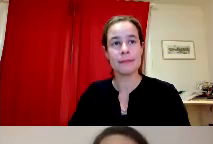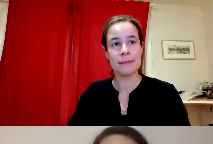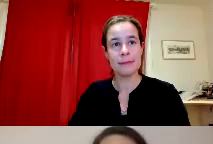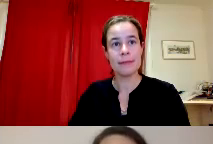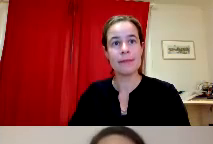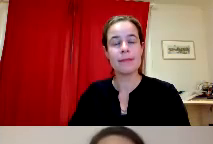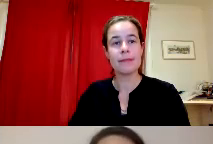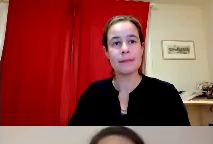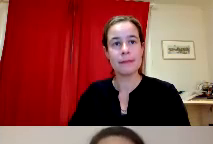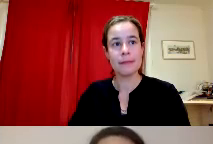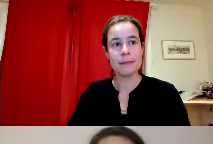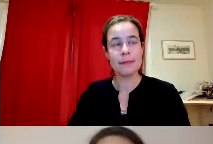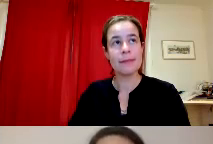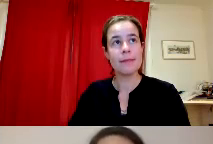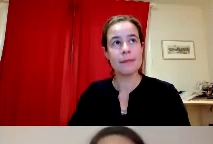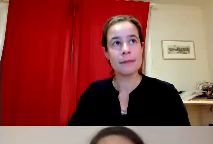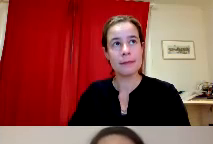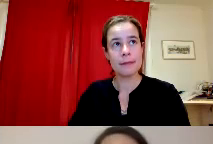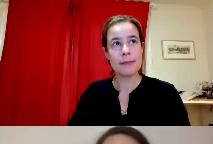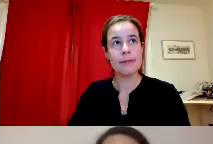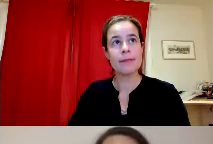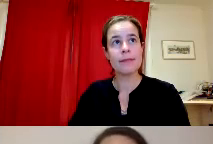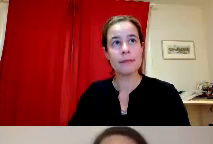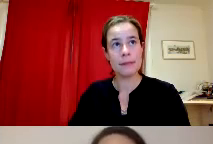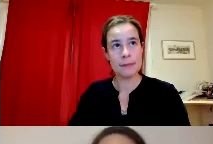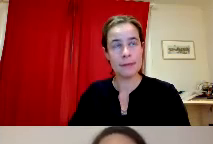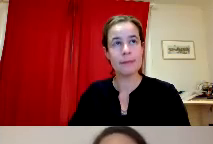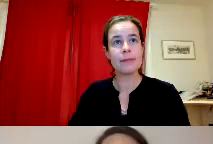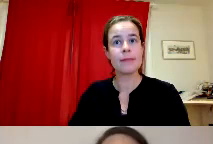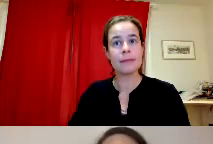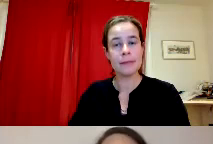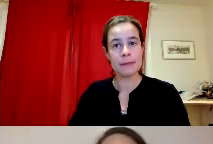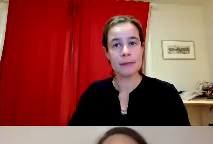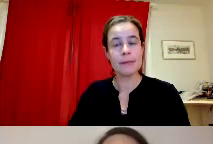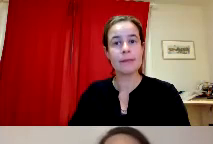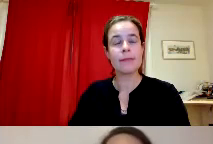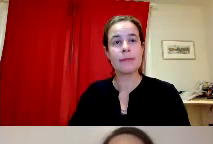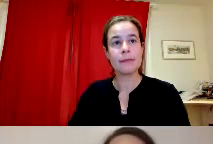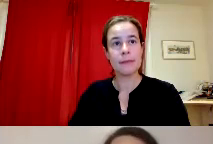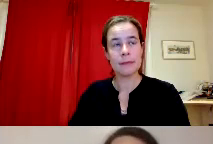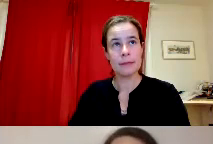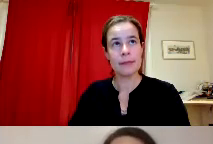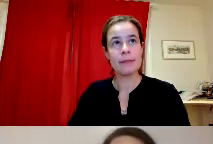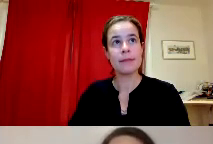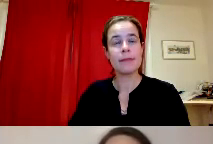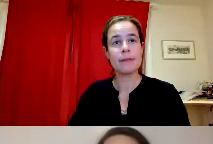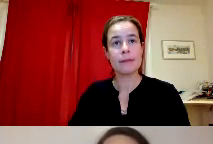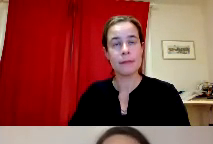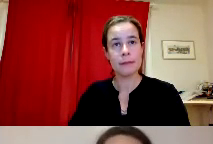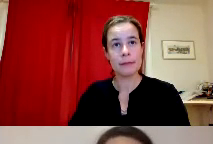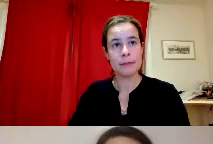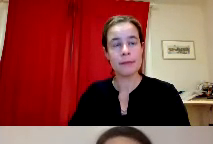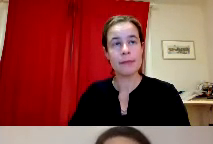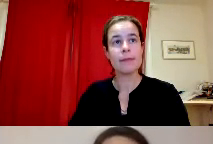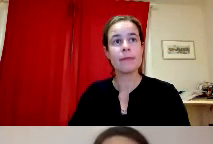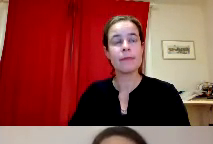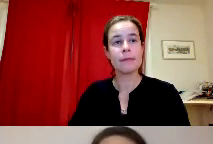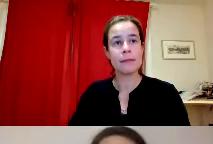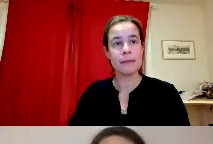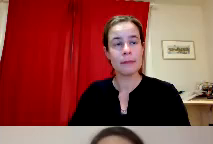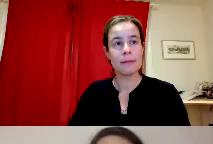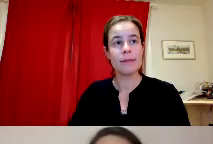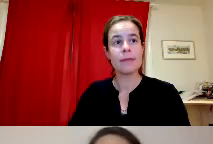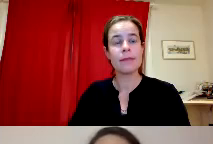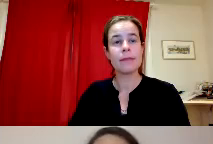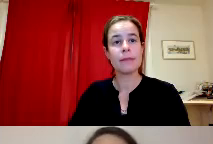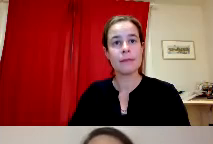this didn't actually translate into a lot of change, which is reassuring. The changes that we did see were in pumping. So a lot of